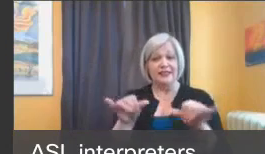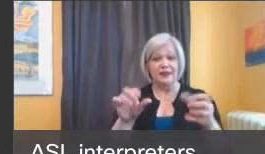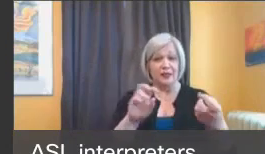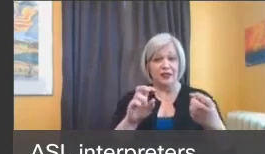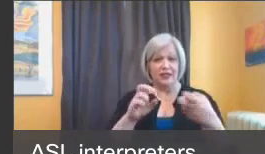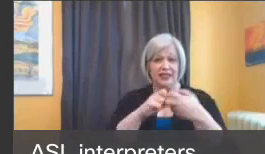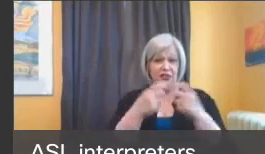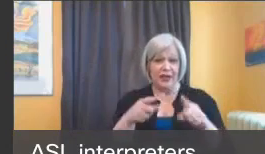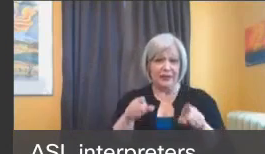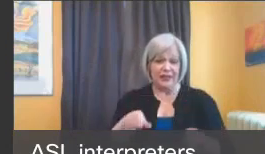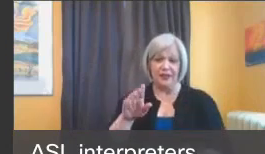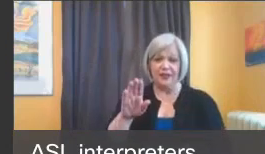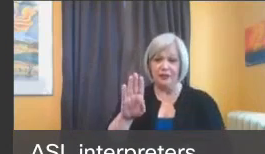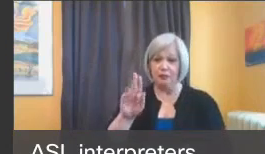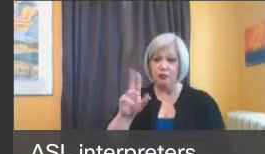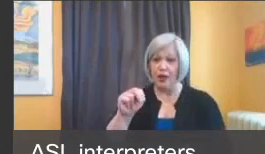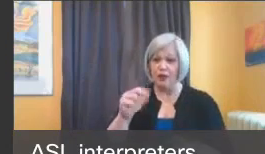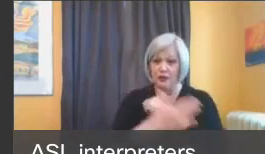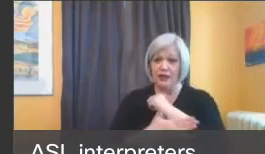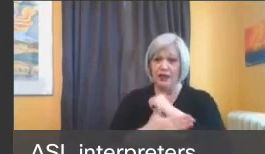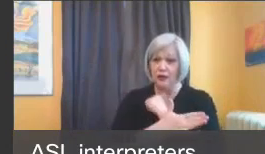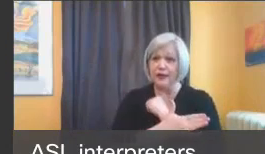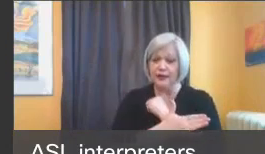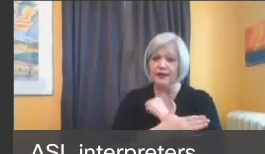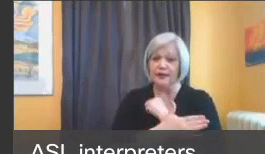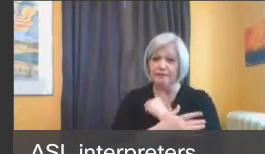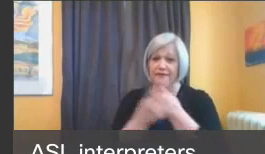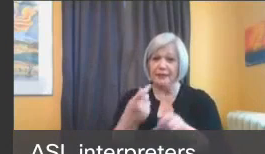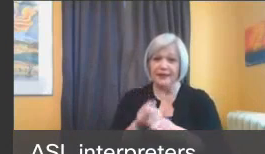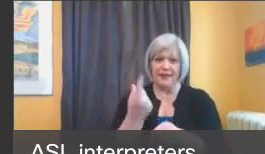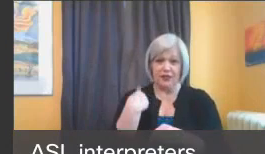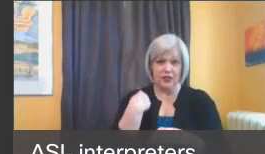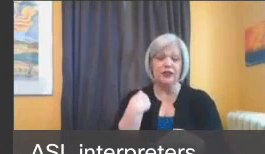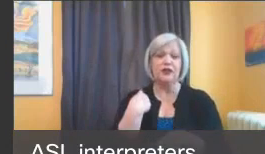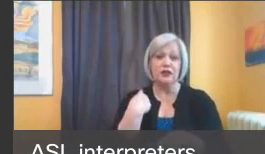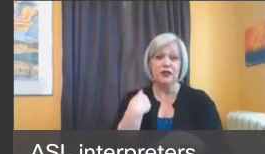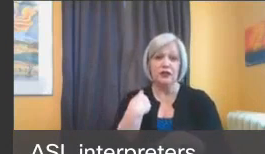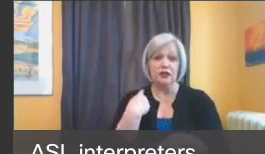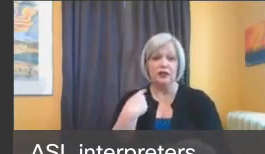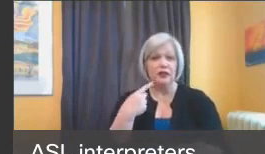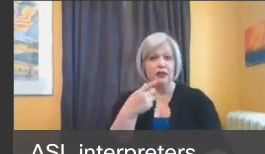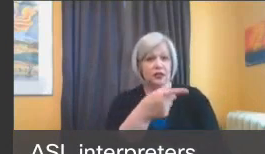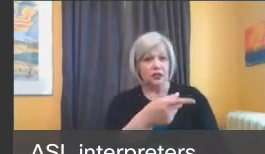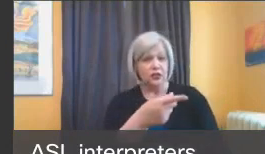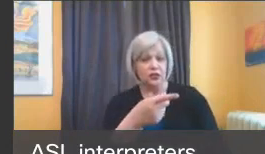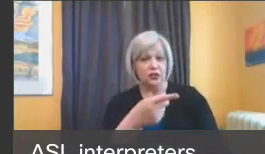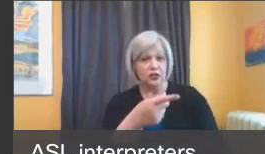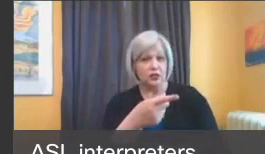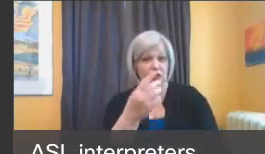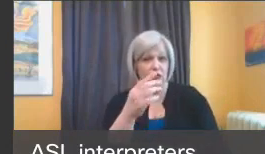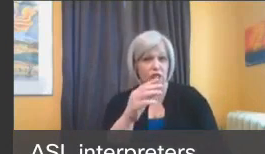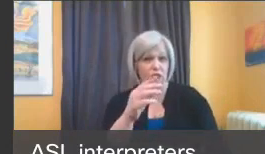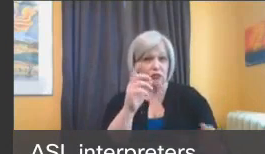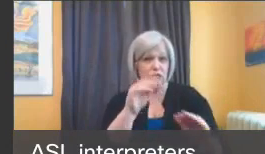more recently here in Broward County a year ago, where we had a— And you realize, obviously,